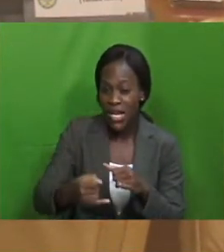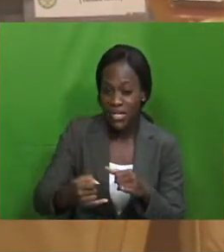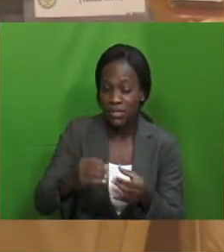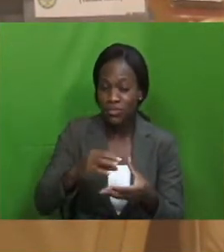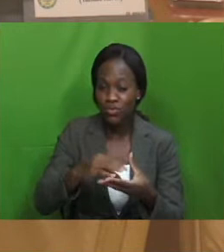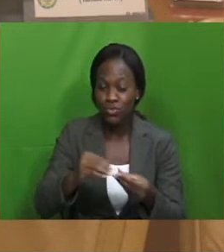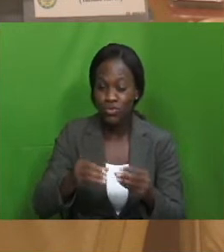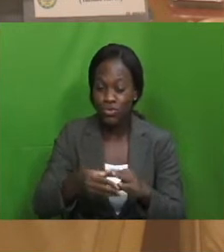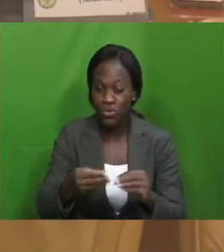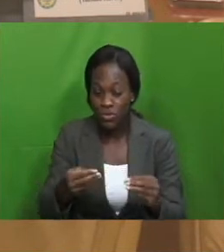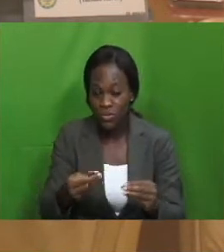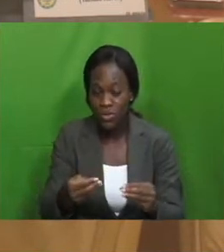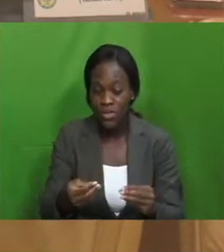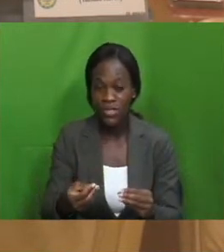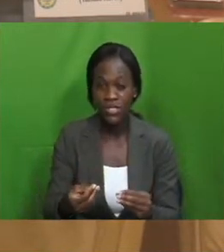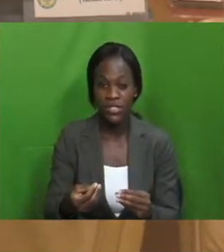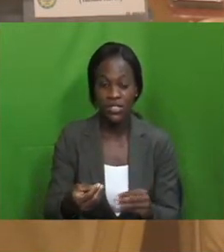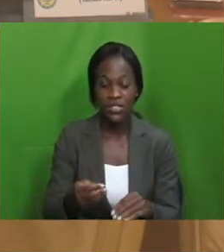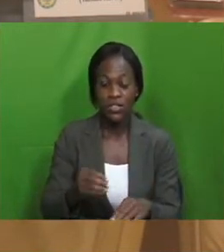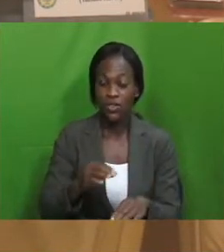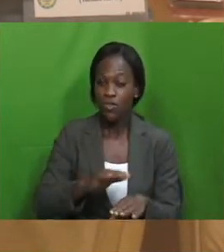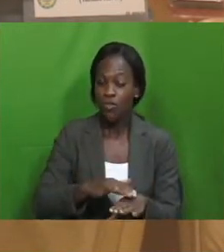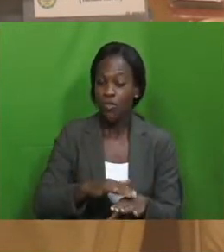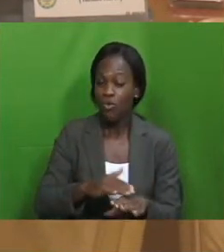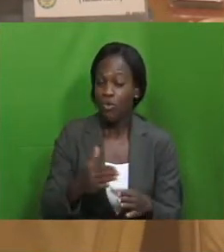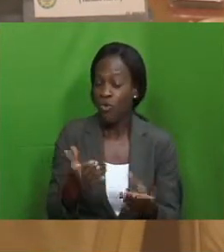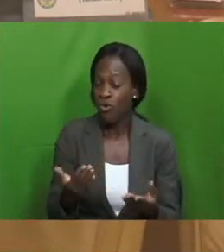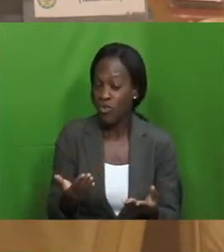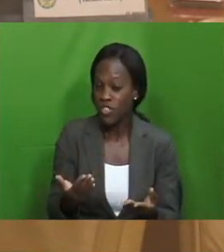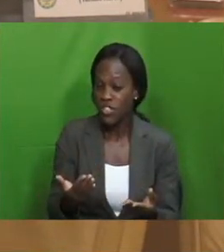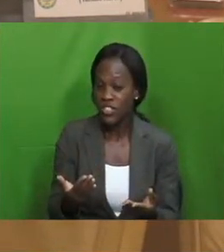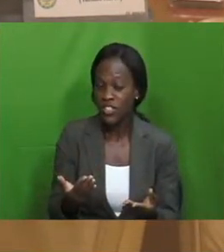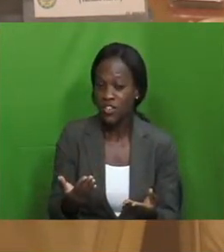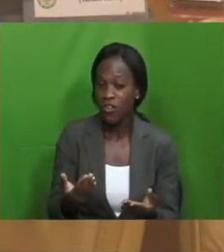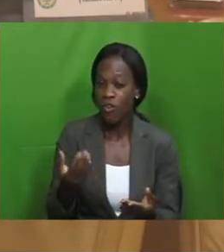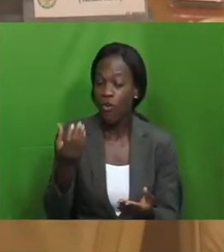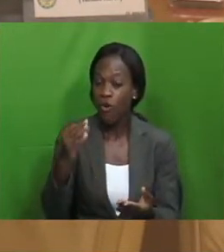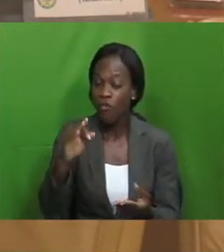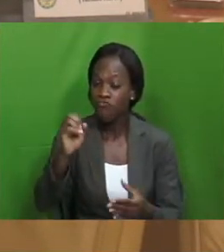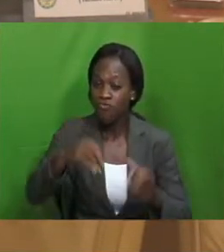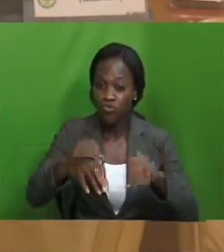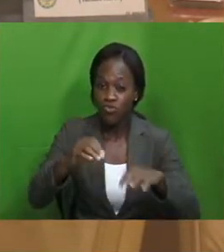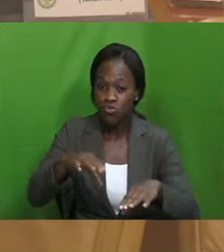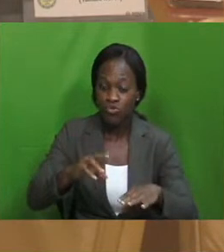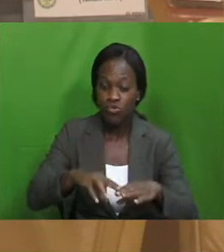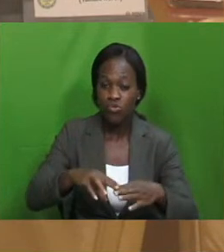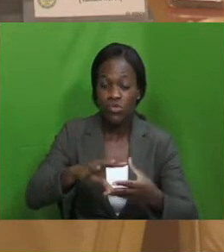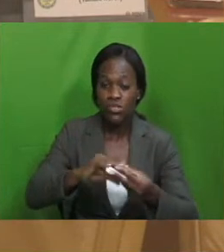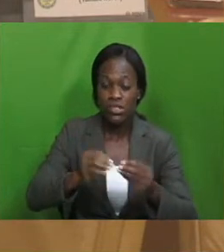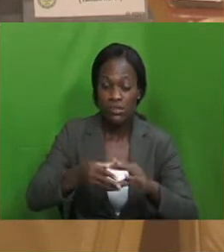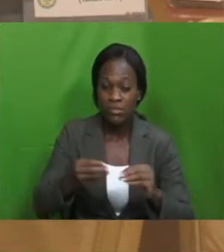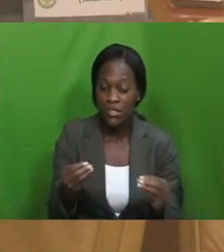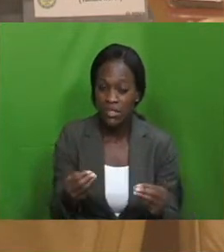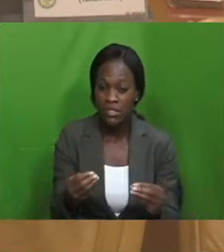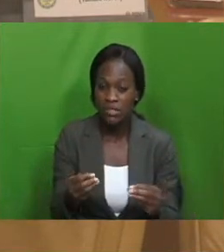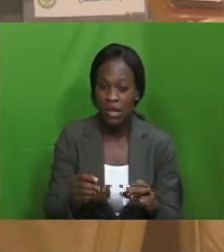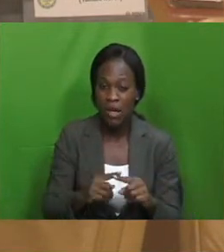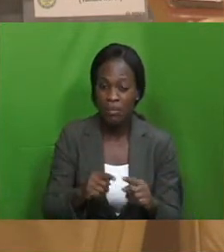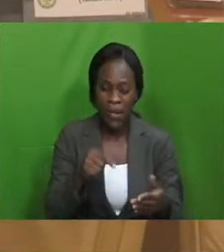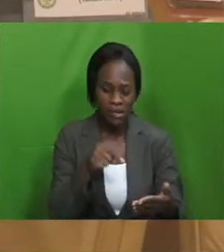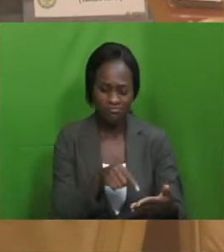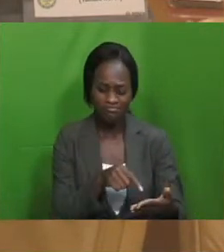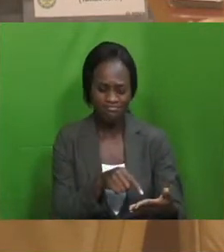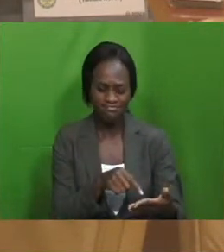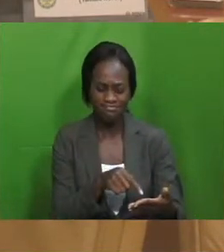August 2021, or conclusion of comments on the statement deferred, but not what is here